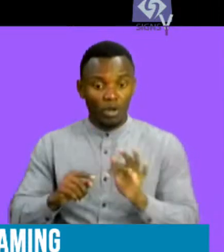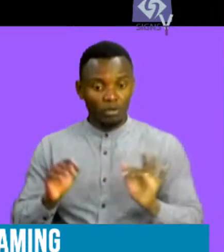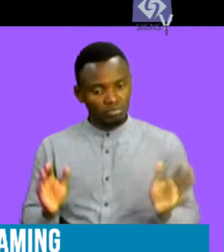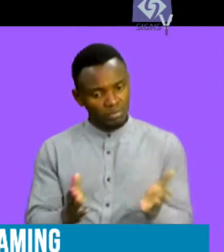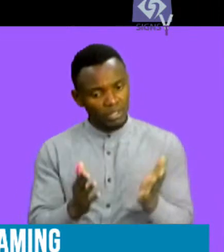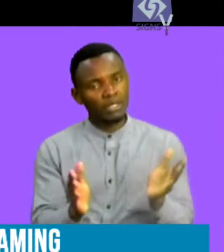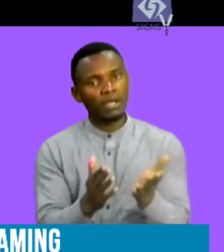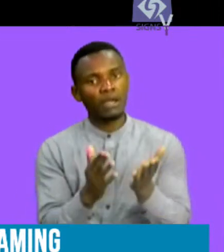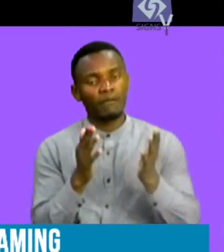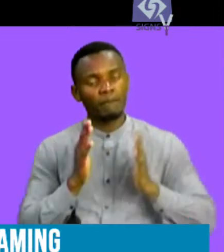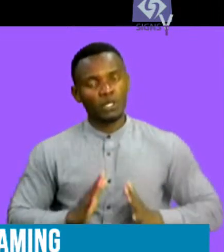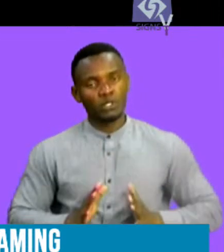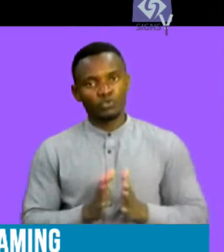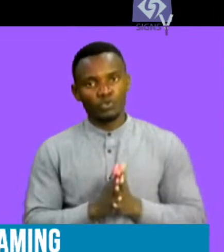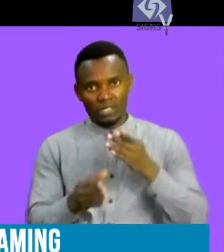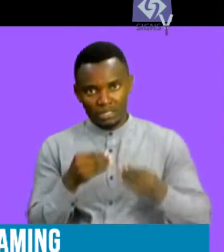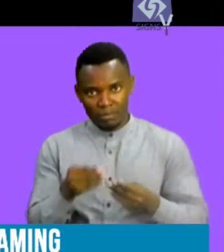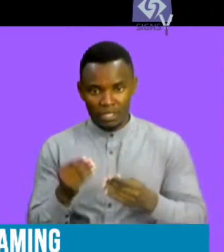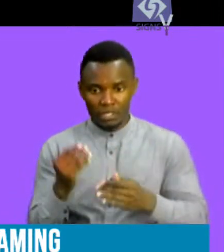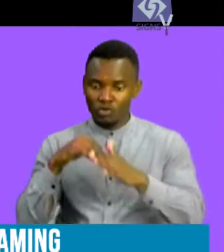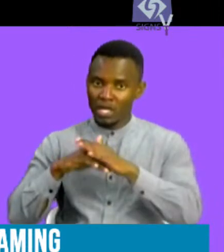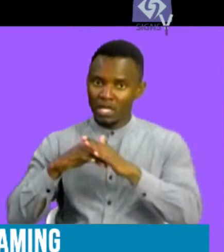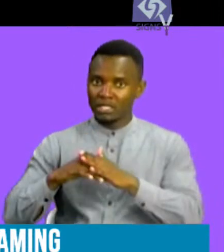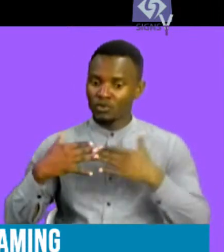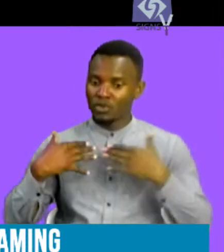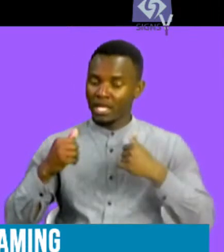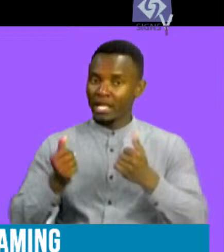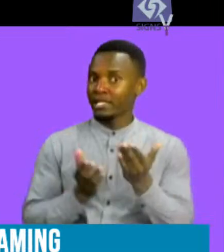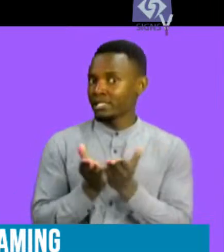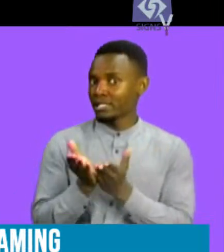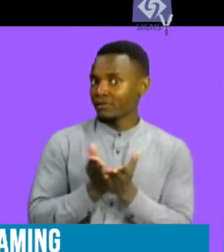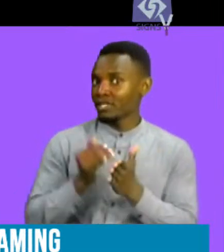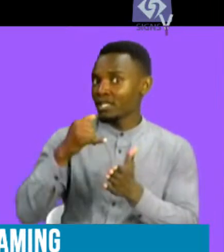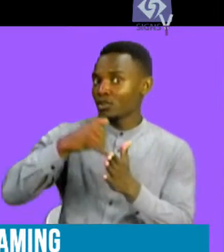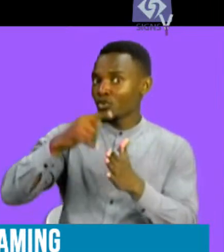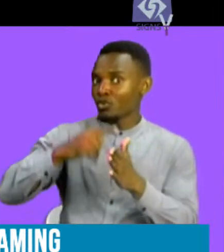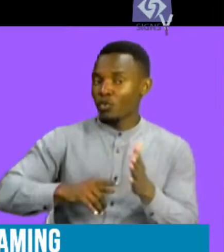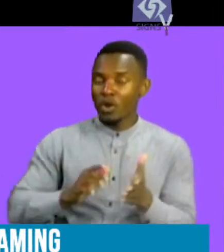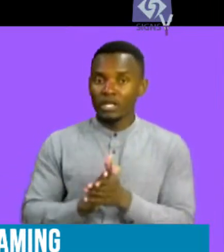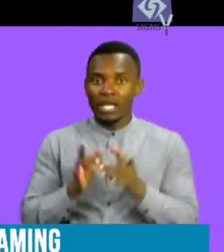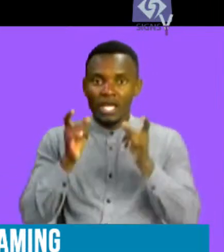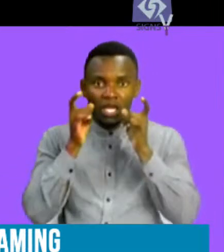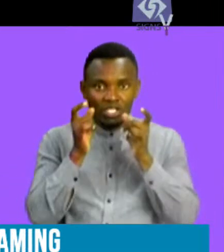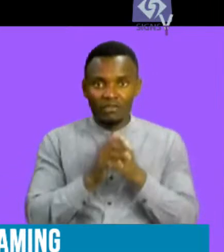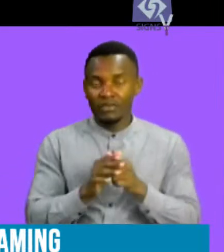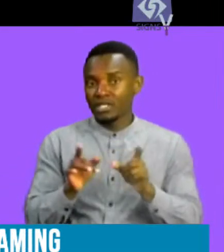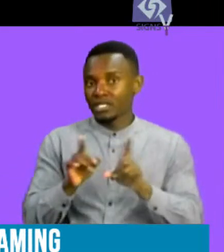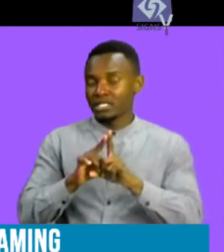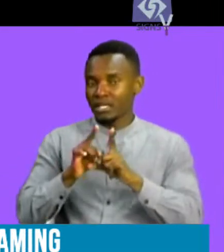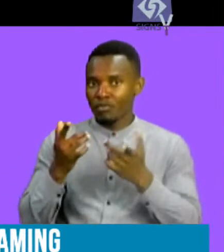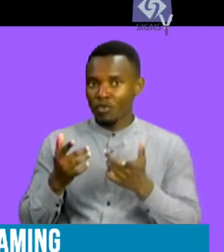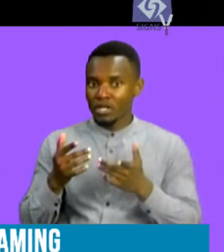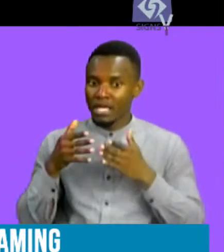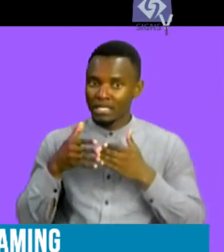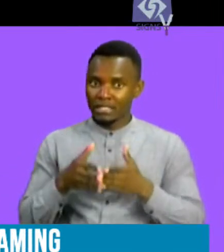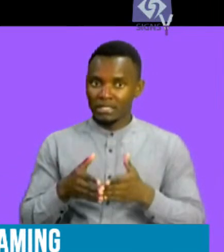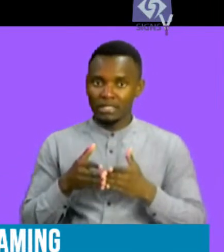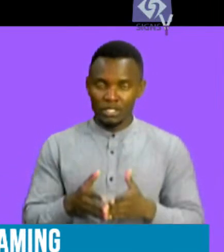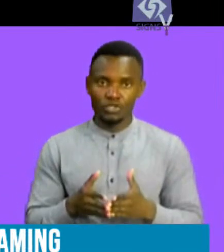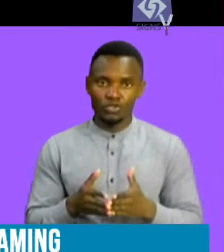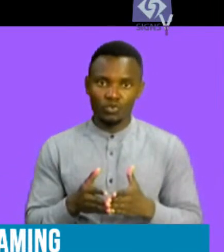to access health services, including HIV, including sexual reproductive health services.